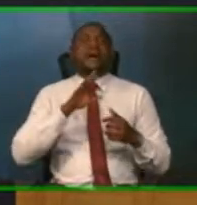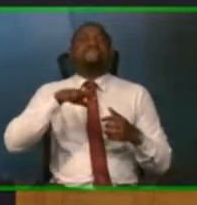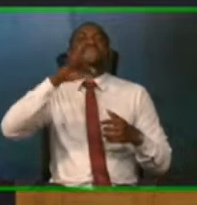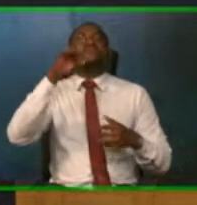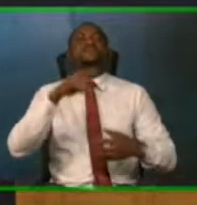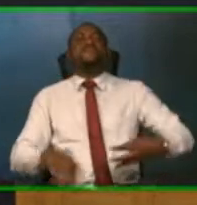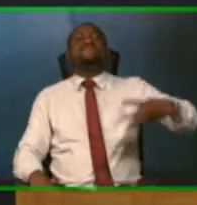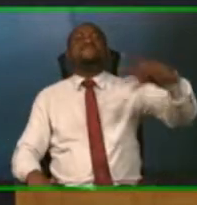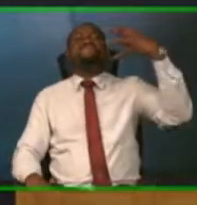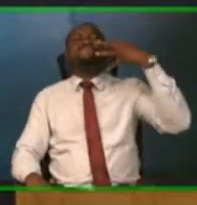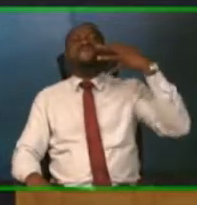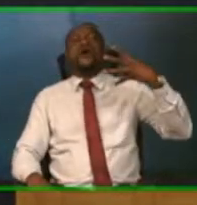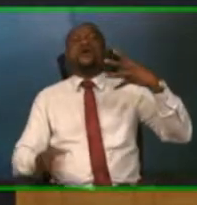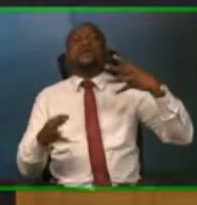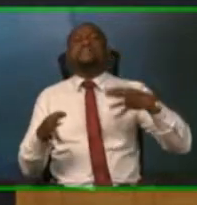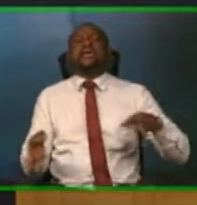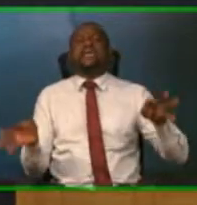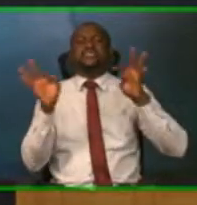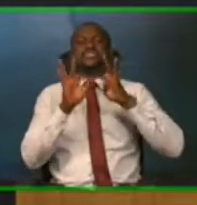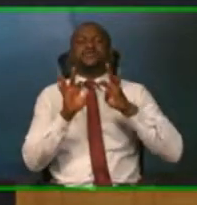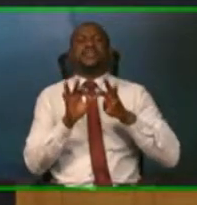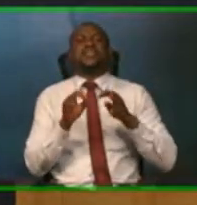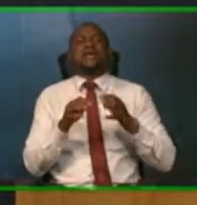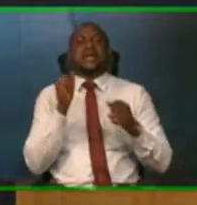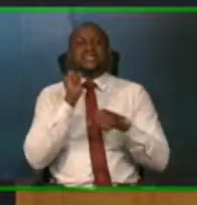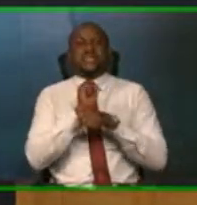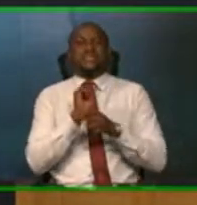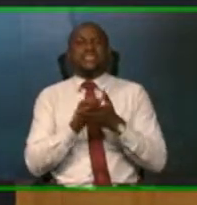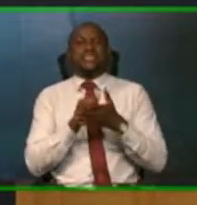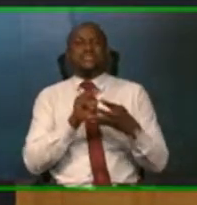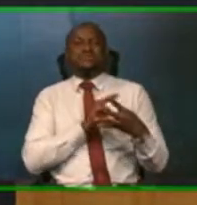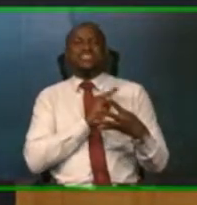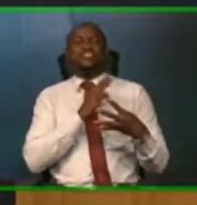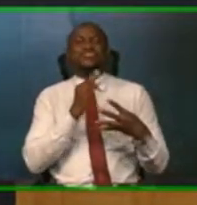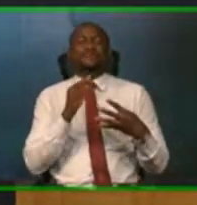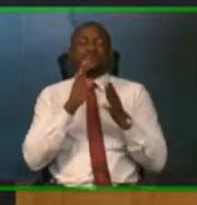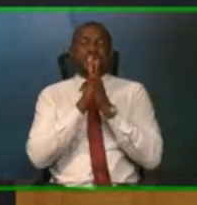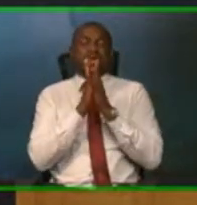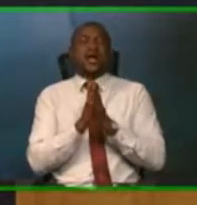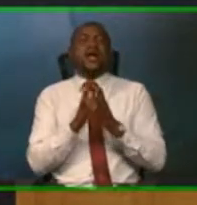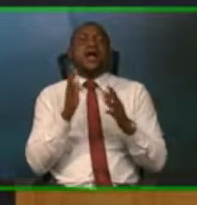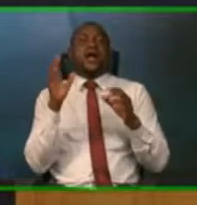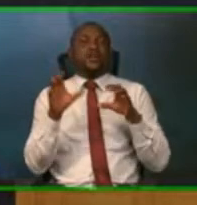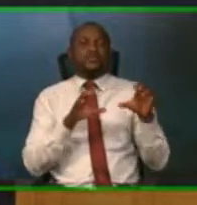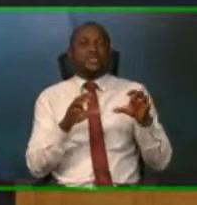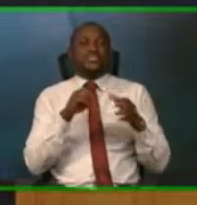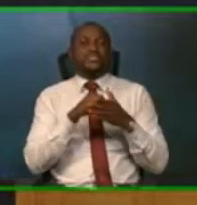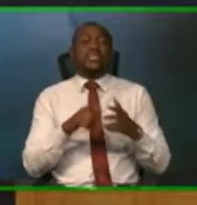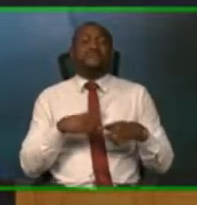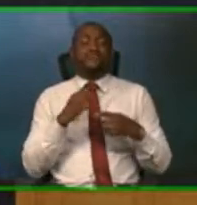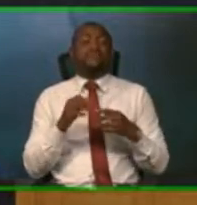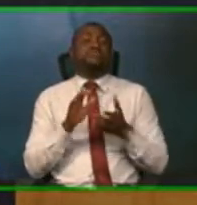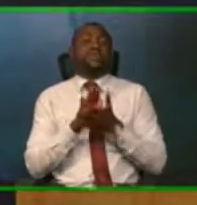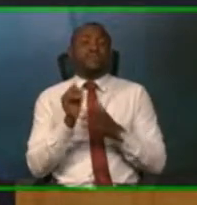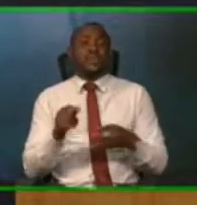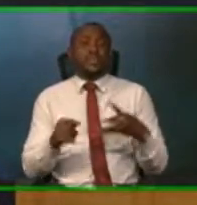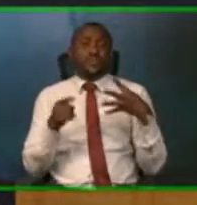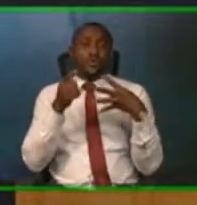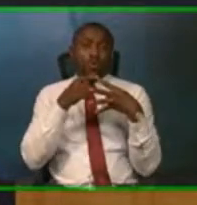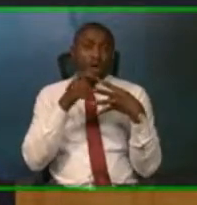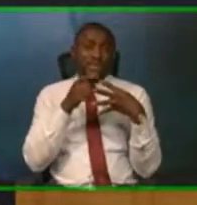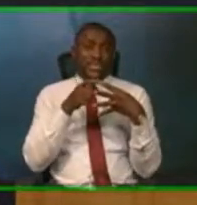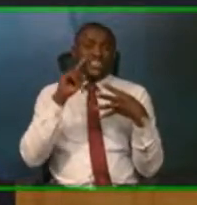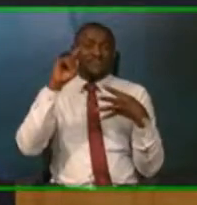four principal assignments that the ministry of prayer accomplishes in the life of the believer. Number one, the